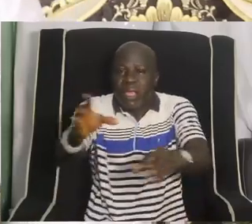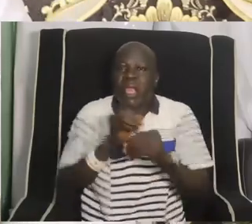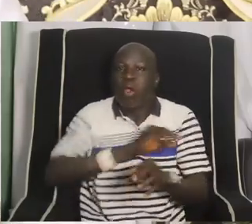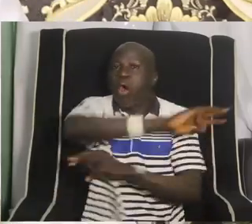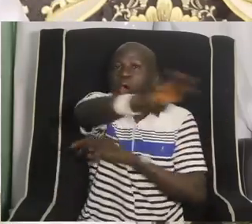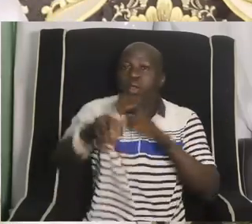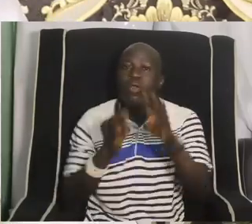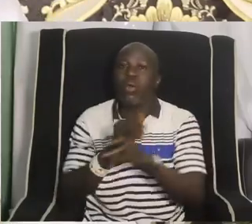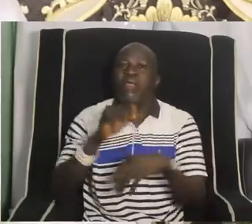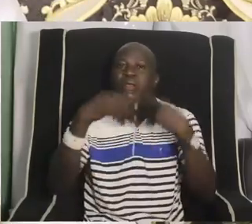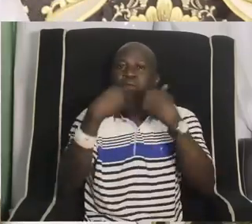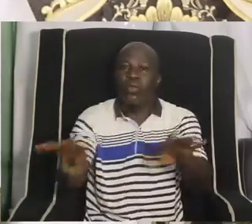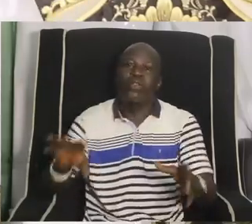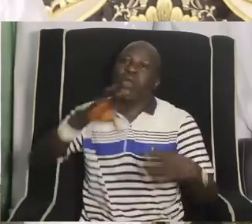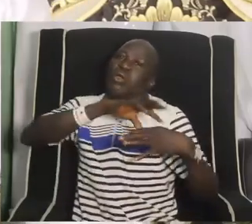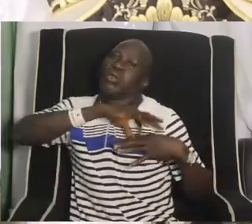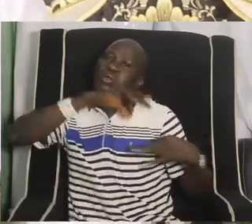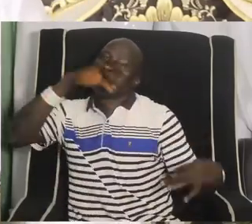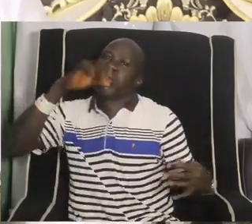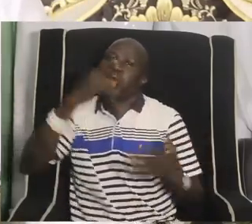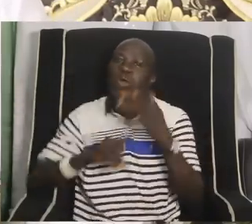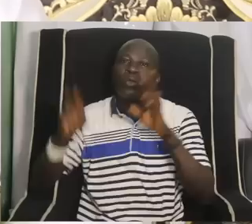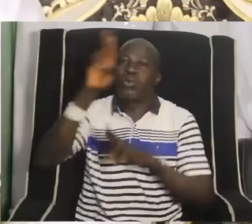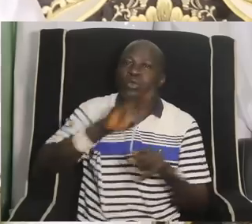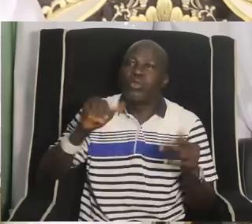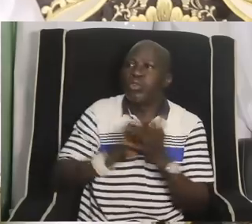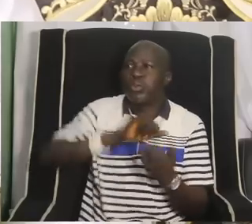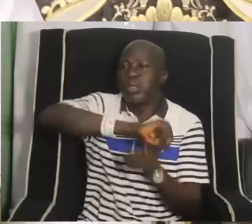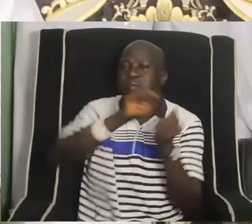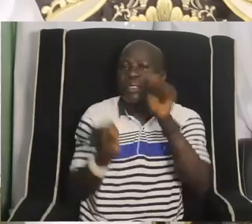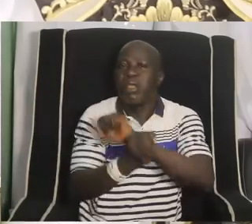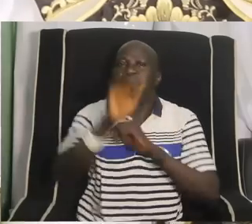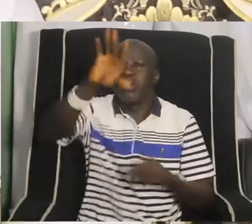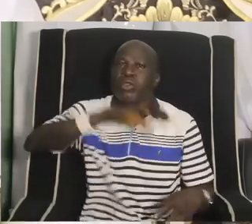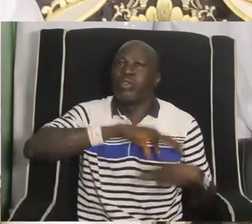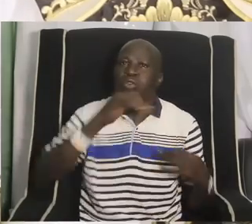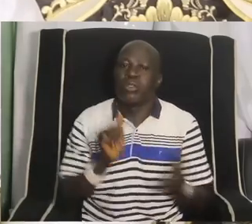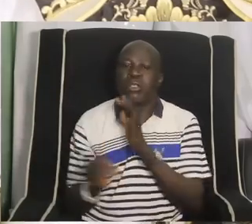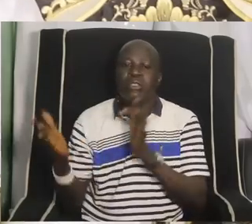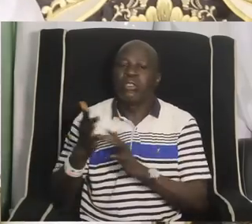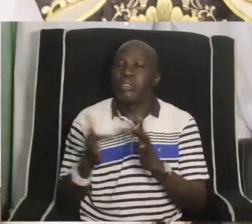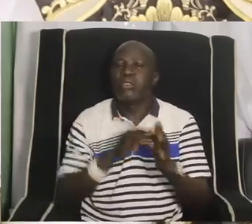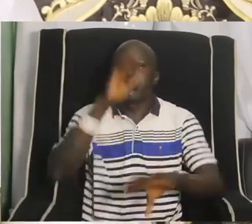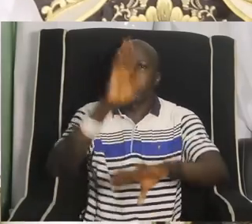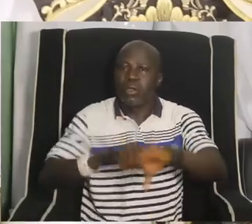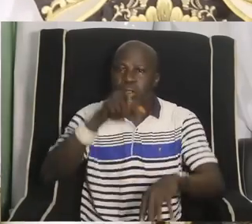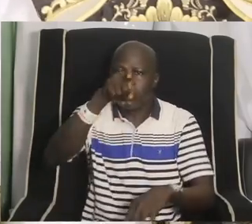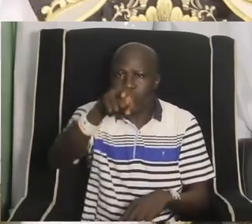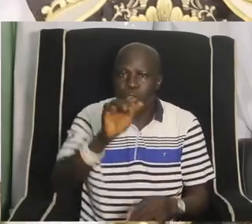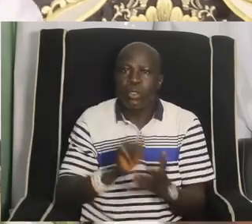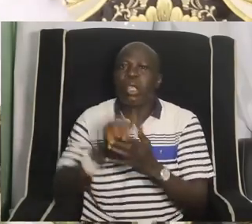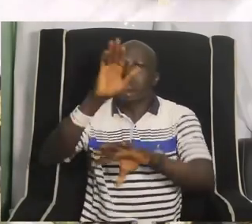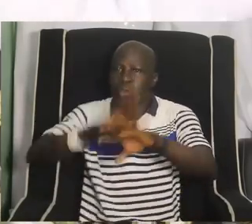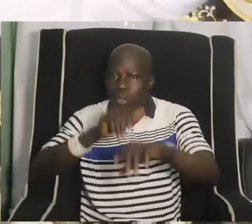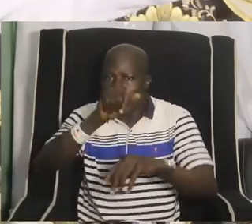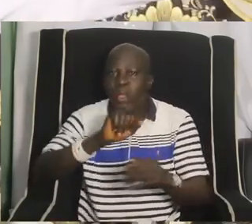old world and you lose your soul, what will you use in exchange of your soul? Jesus is calling you. He's calling